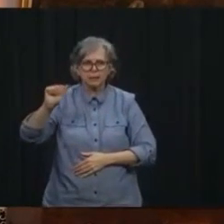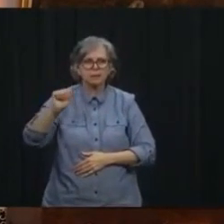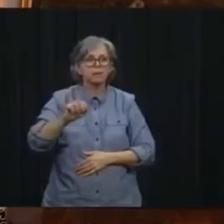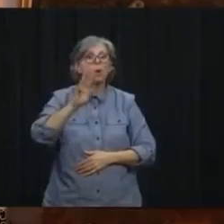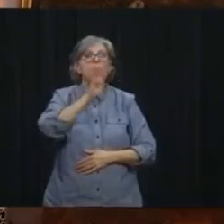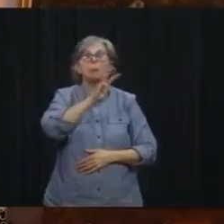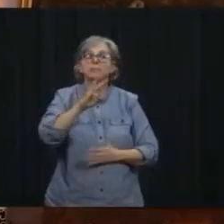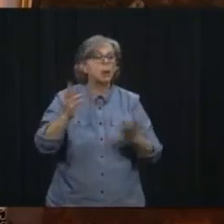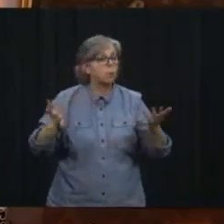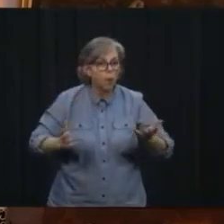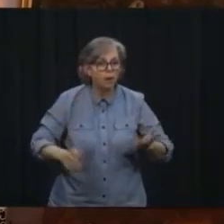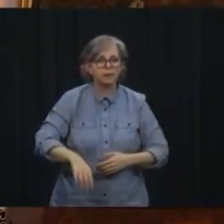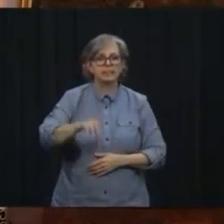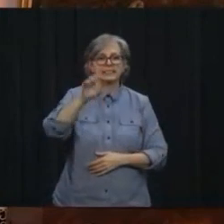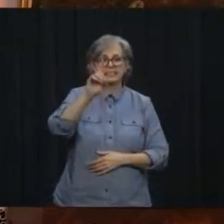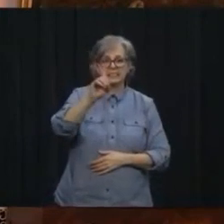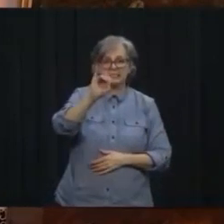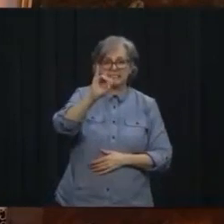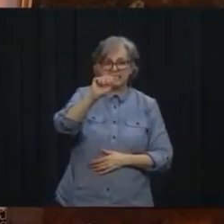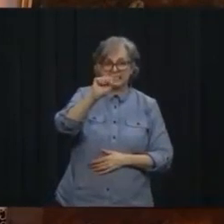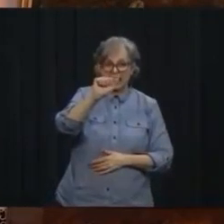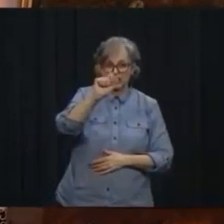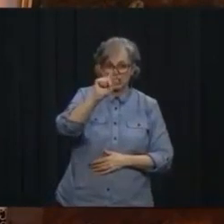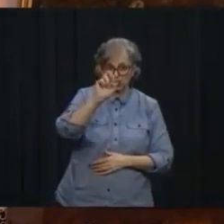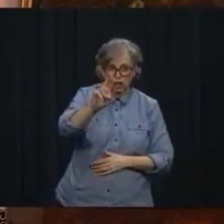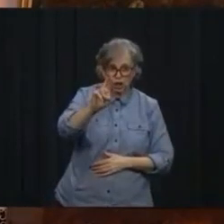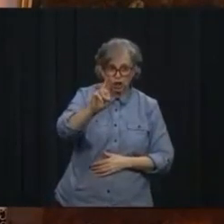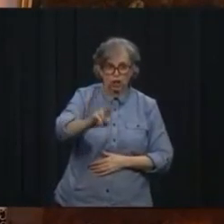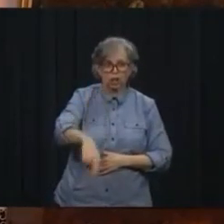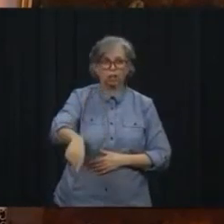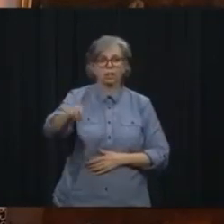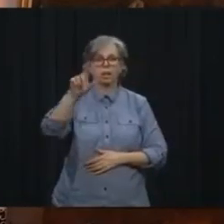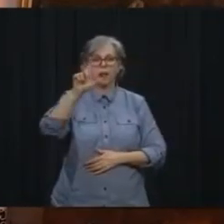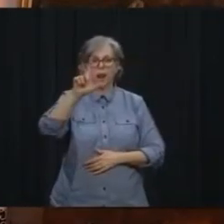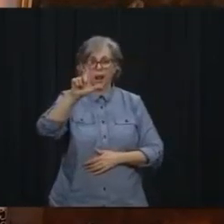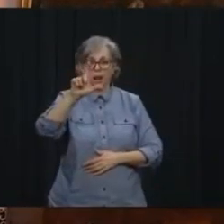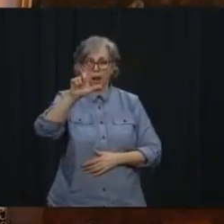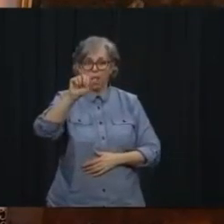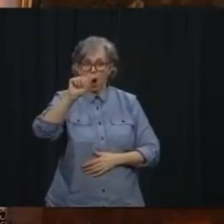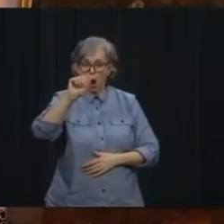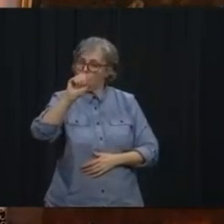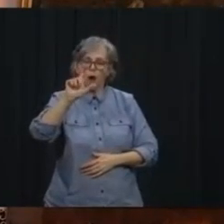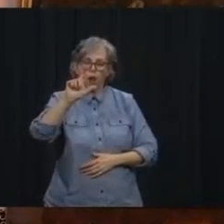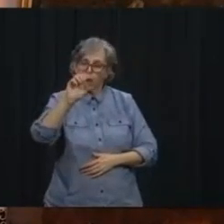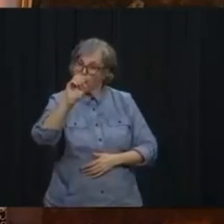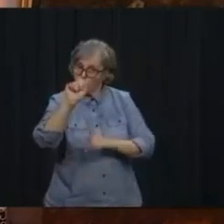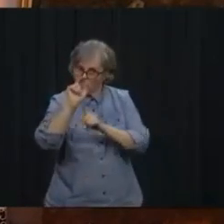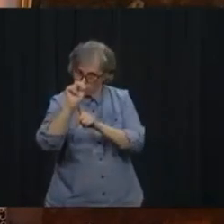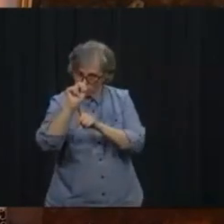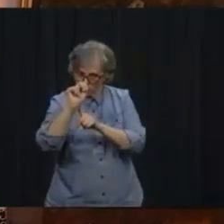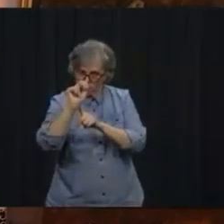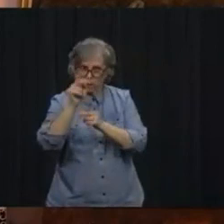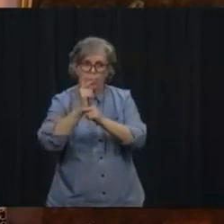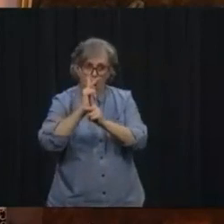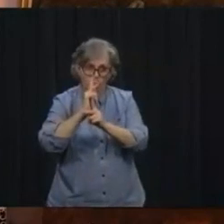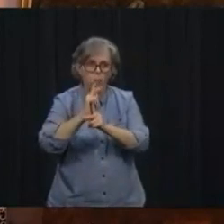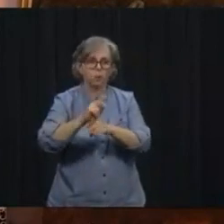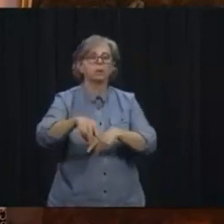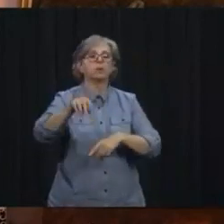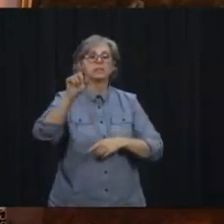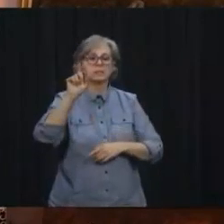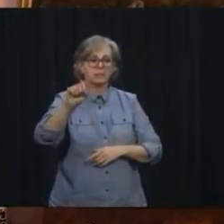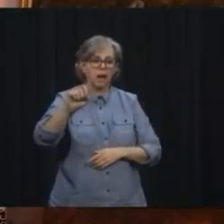of Transportation will be granting those waivers for haulers carrying essential goods. They will be able to print